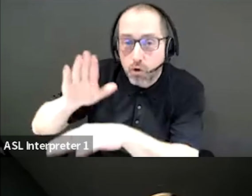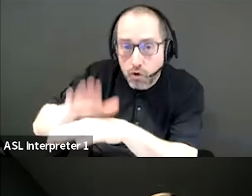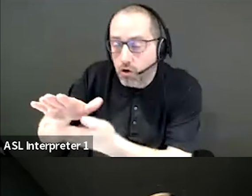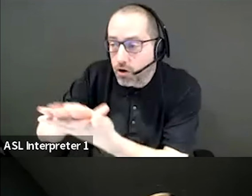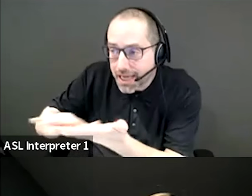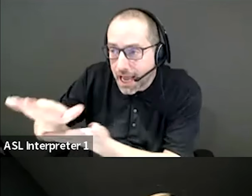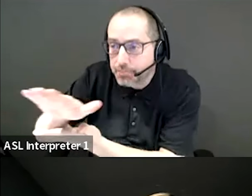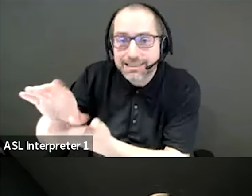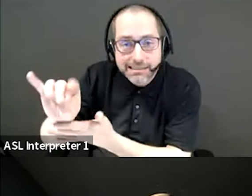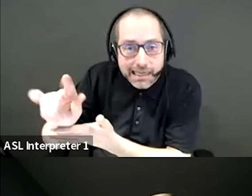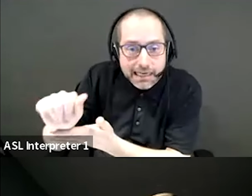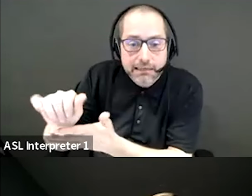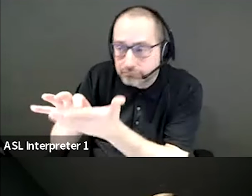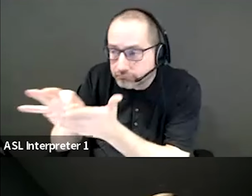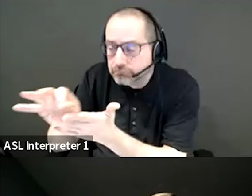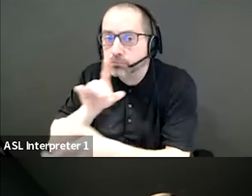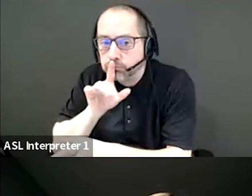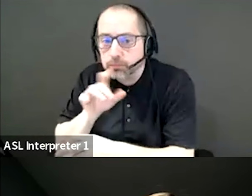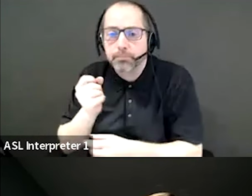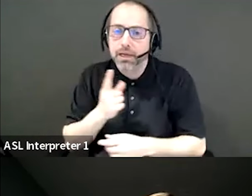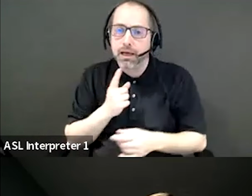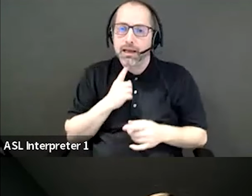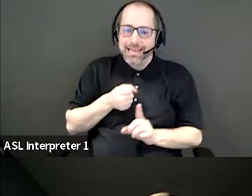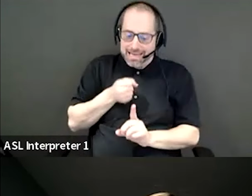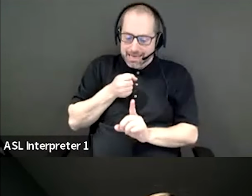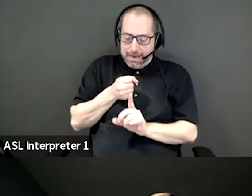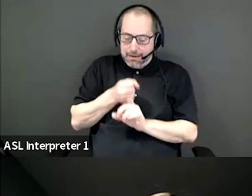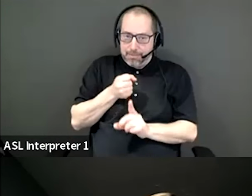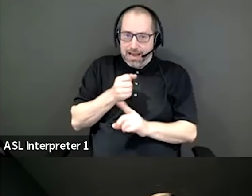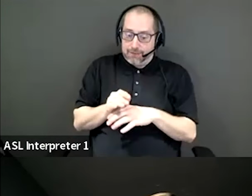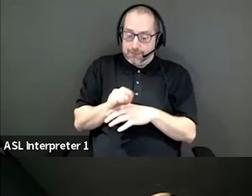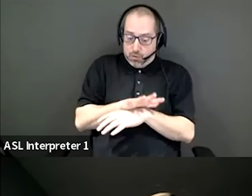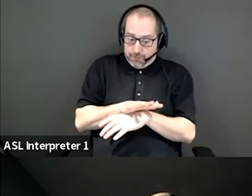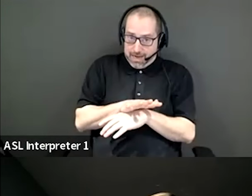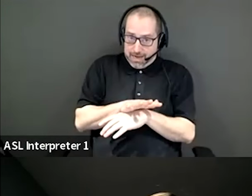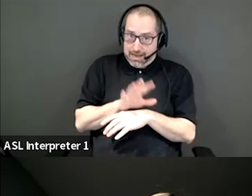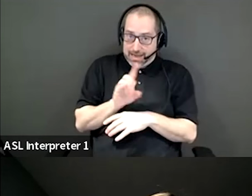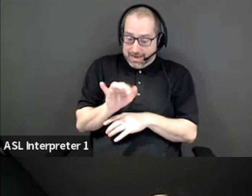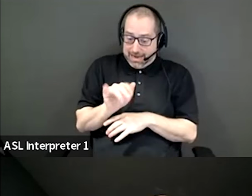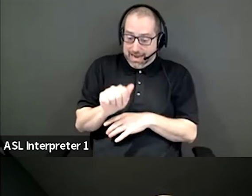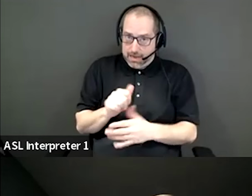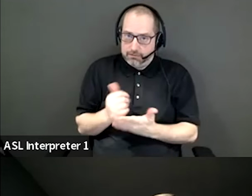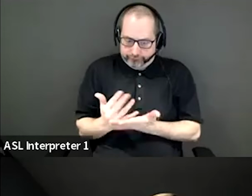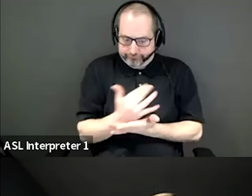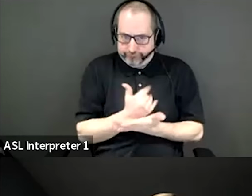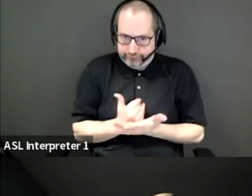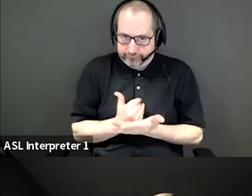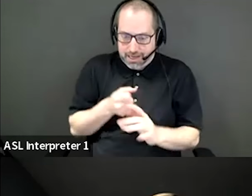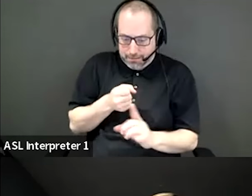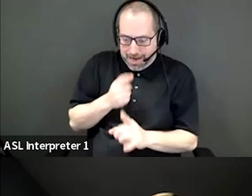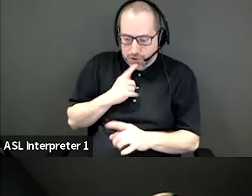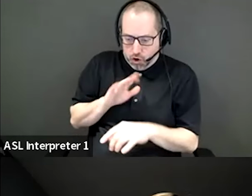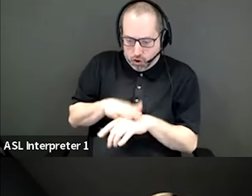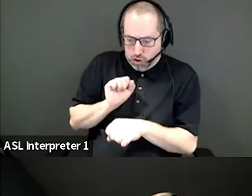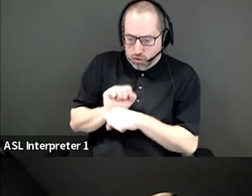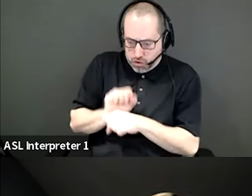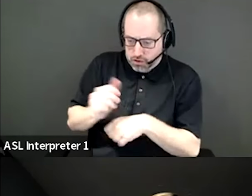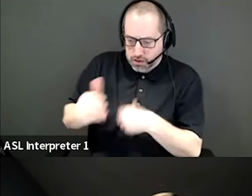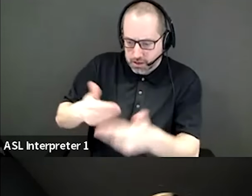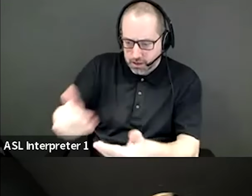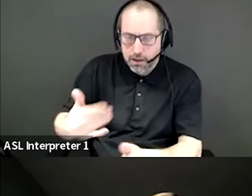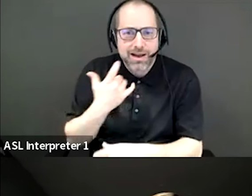did collect data, which I think is interesting, is the impact of COVID in terms of doing the work. And we actually have a survey that came out